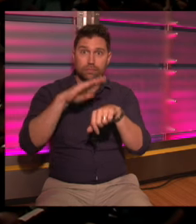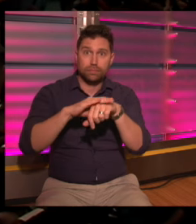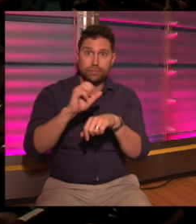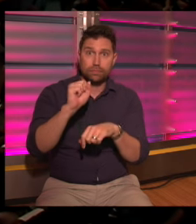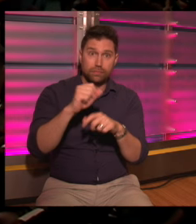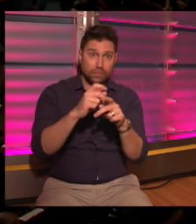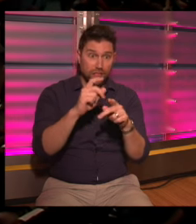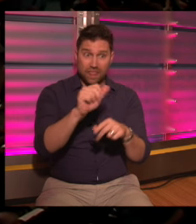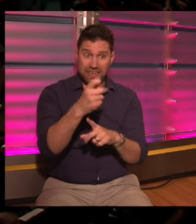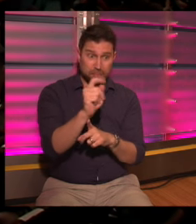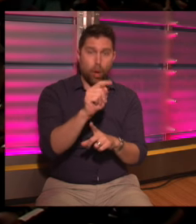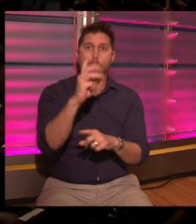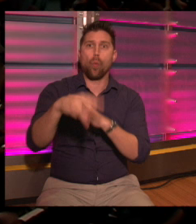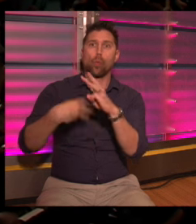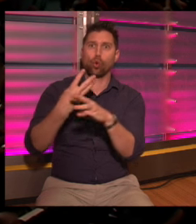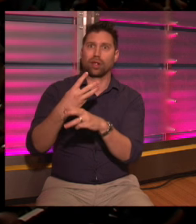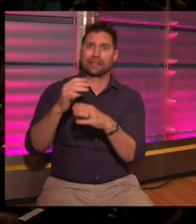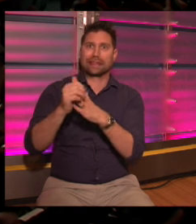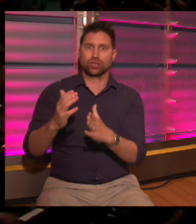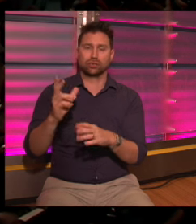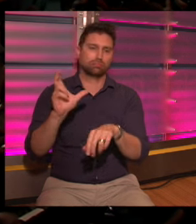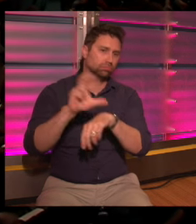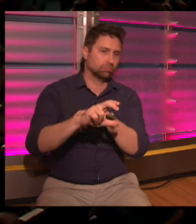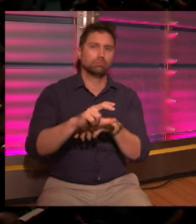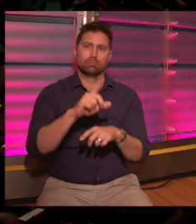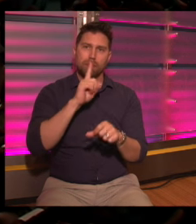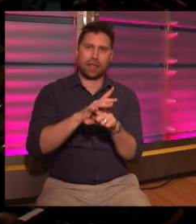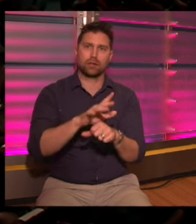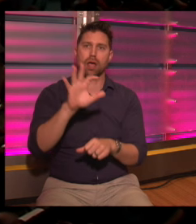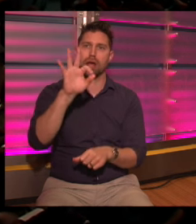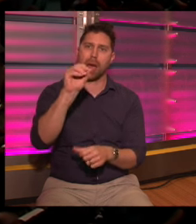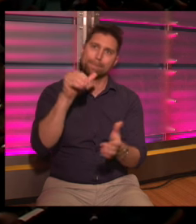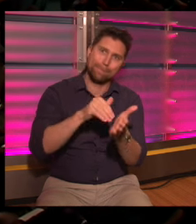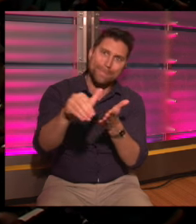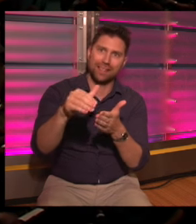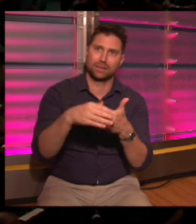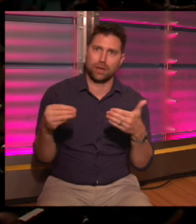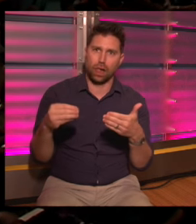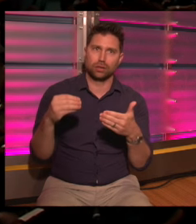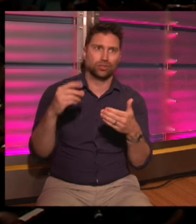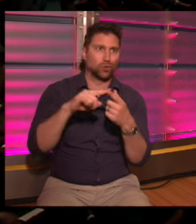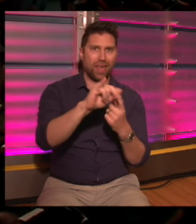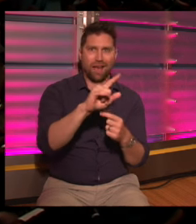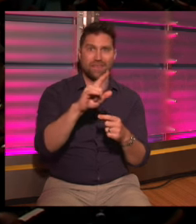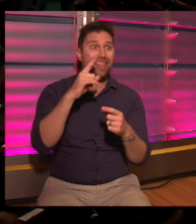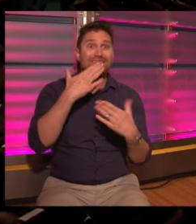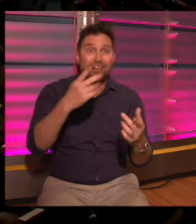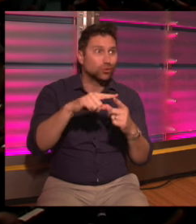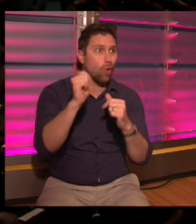world leaders pledged $90 million to that fund, thanks to the work of you guys and Raul.